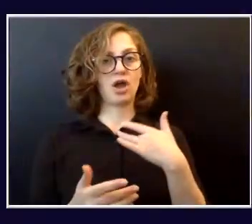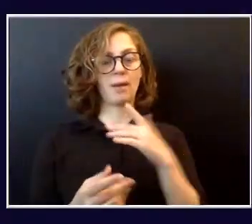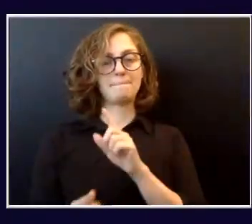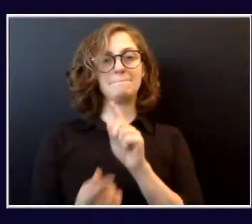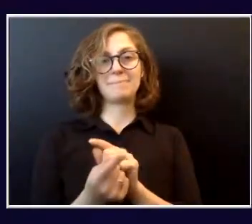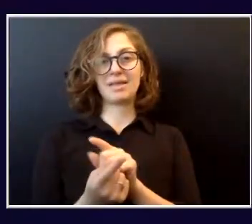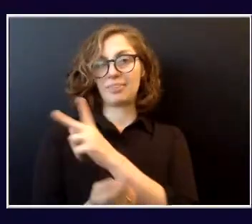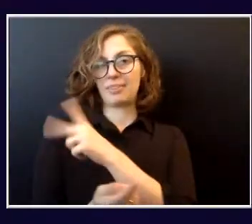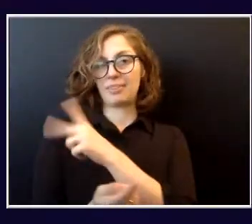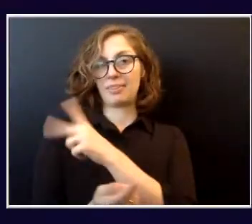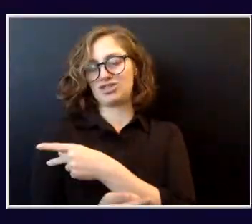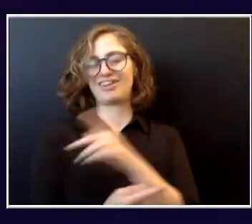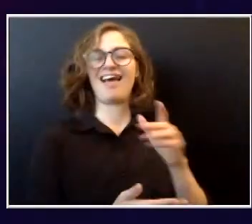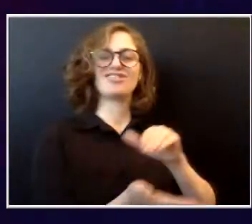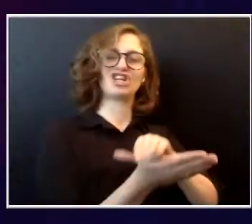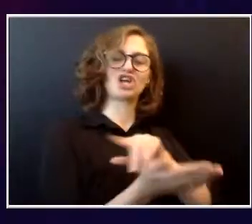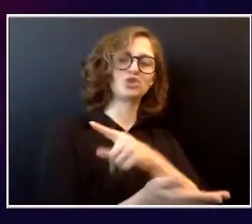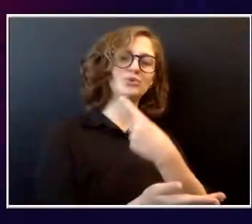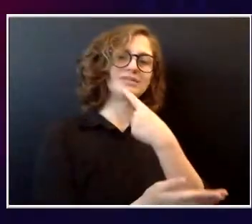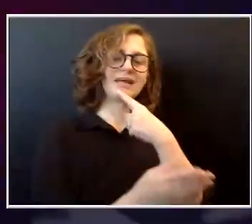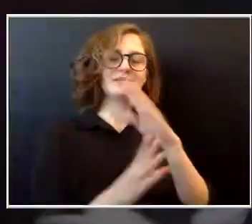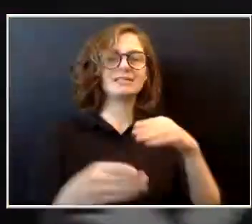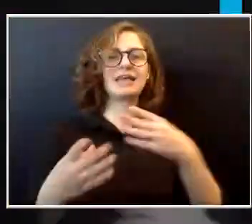her life back.